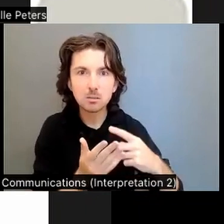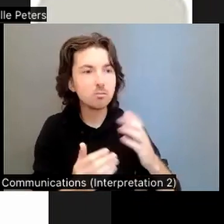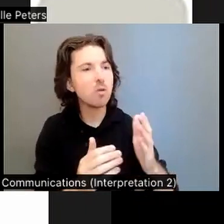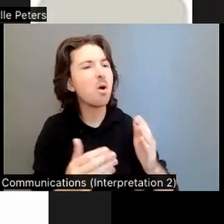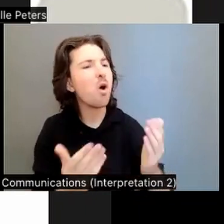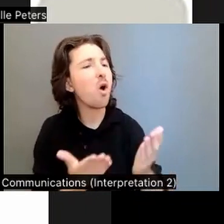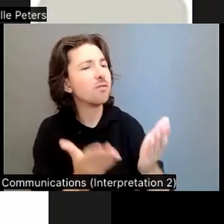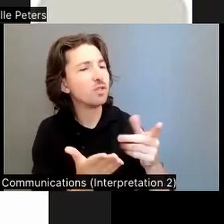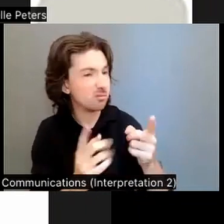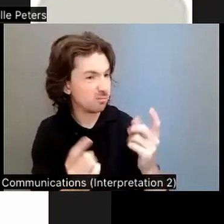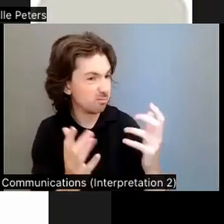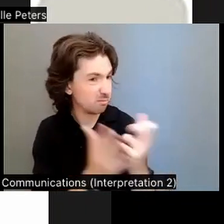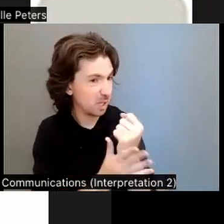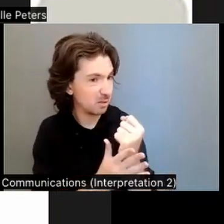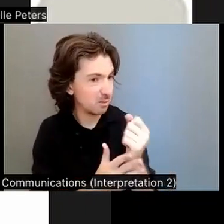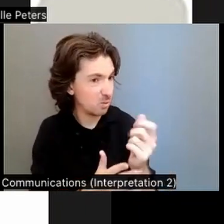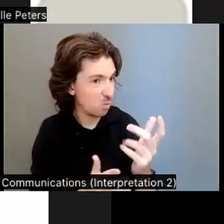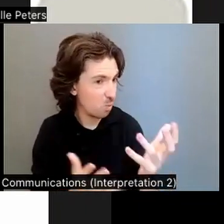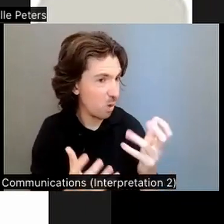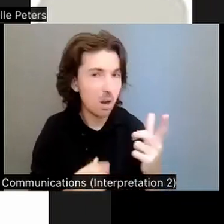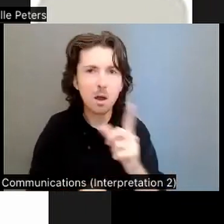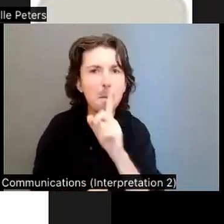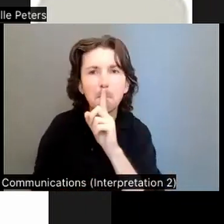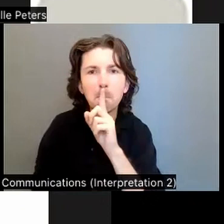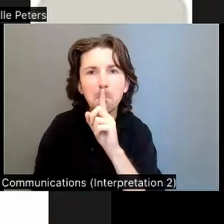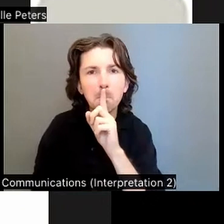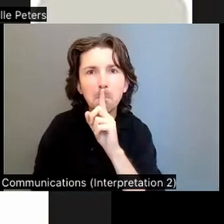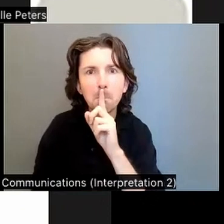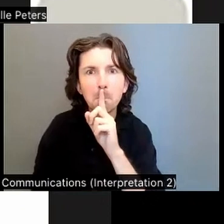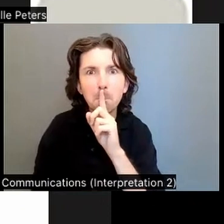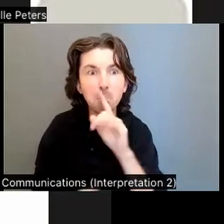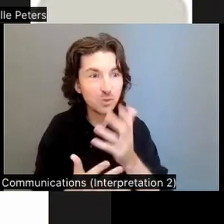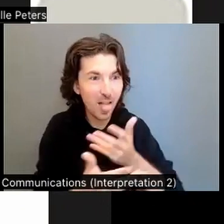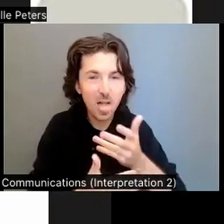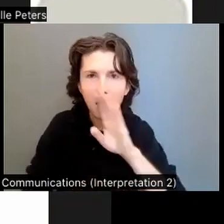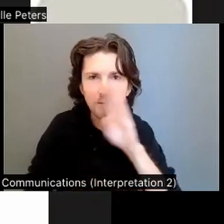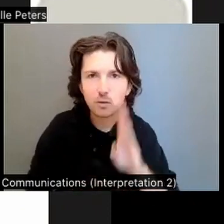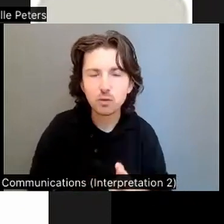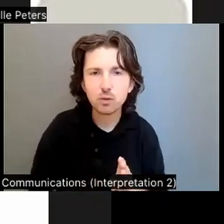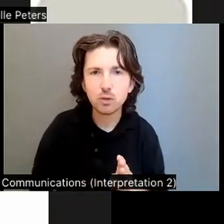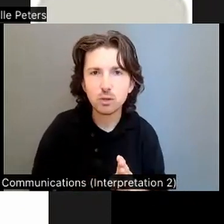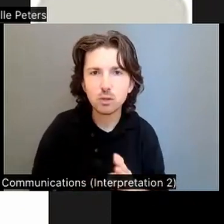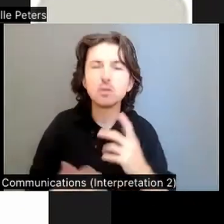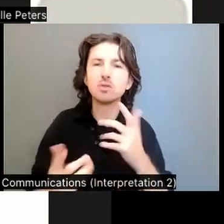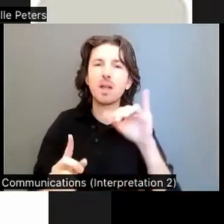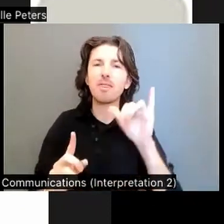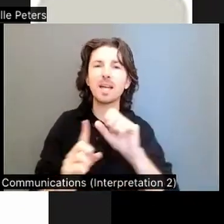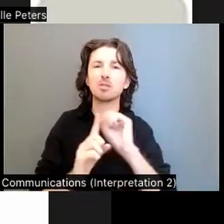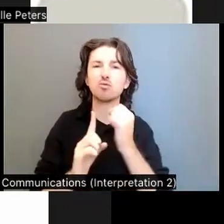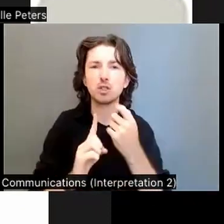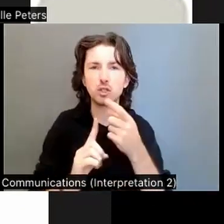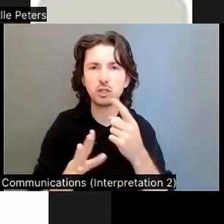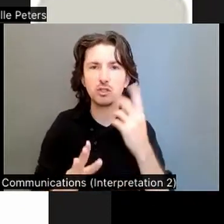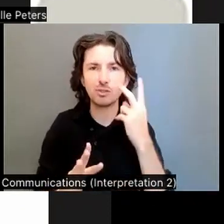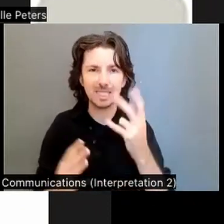or treatment. So I think that it's one of those situations where things are very much baked in at